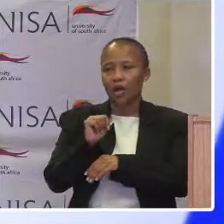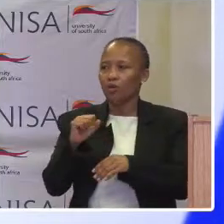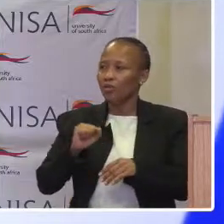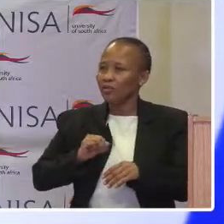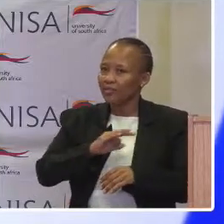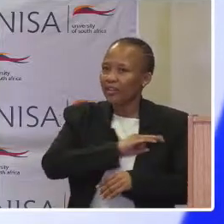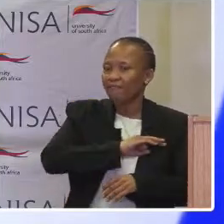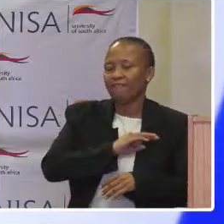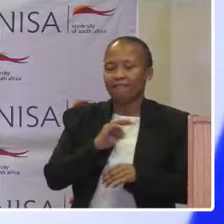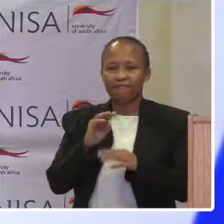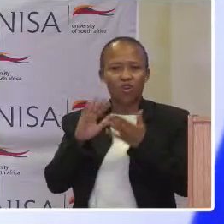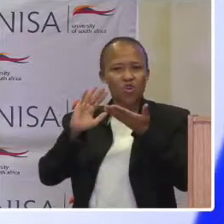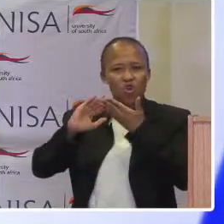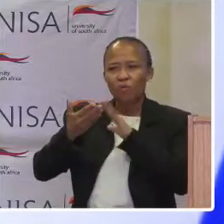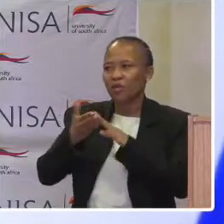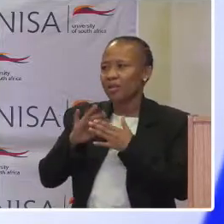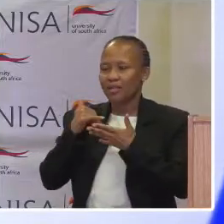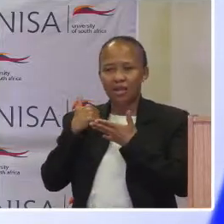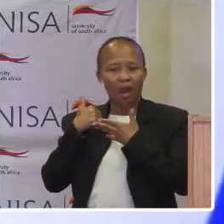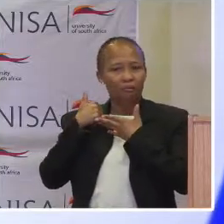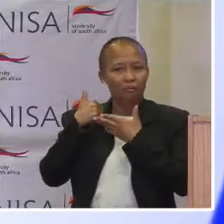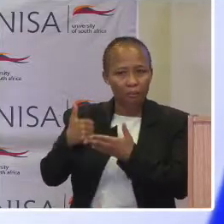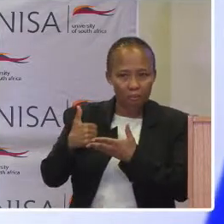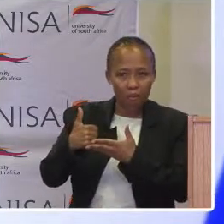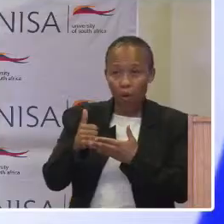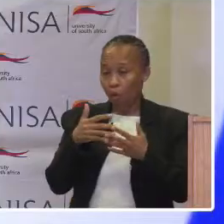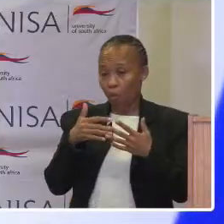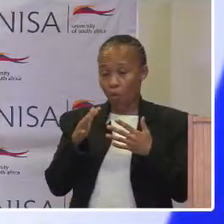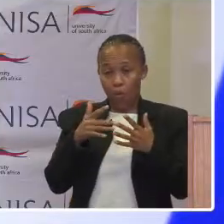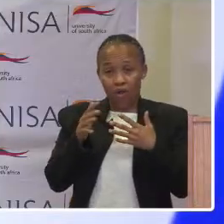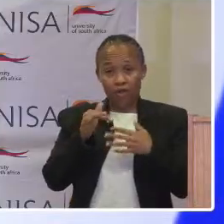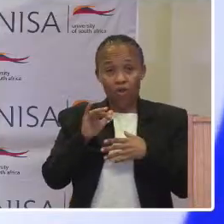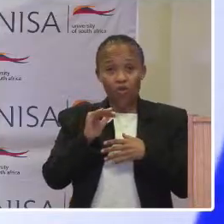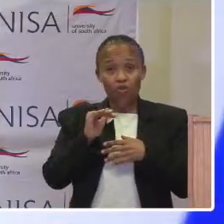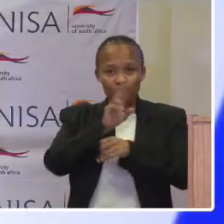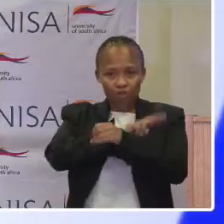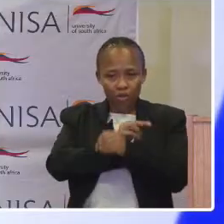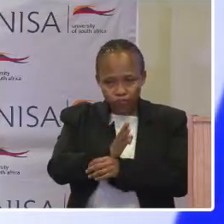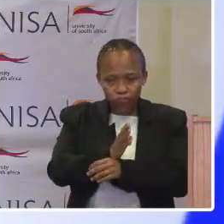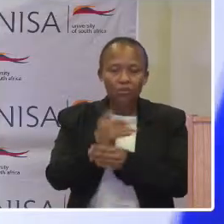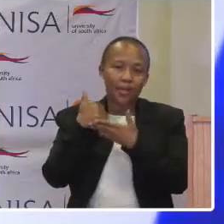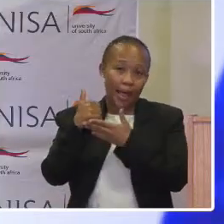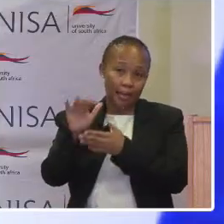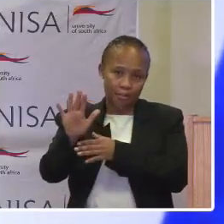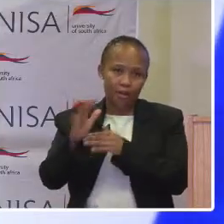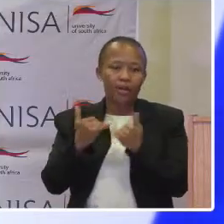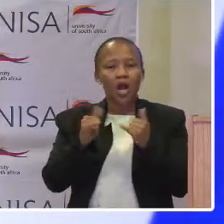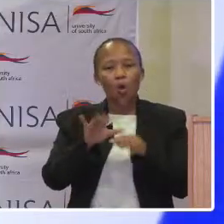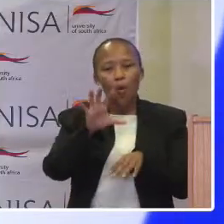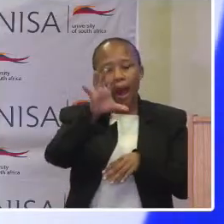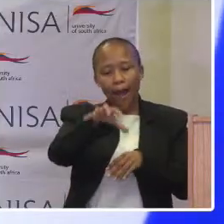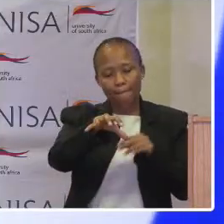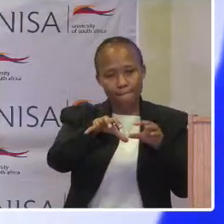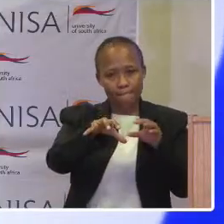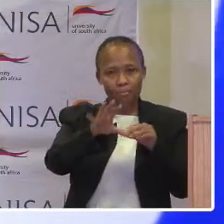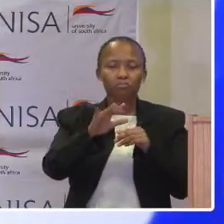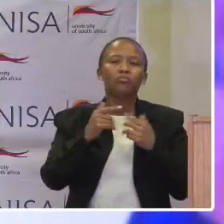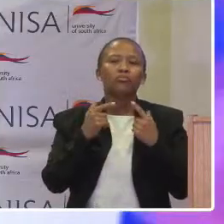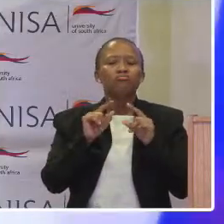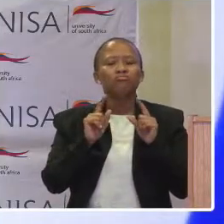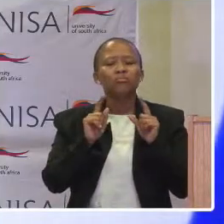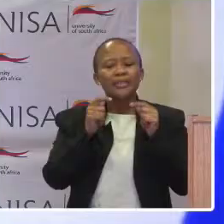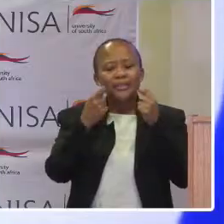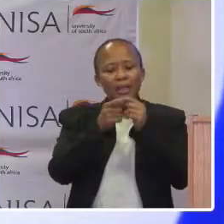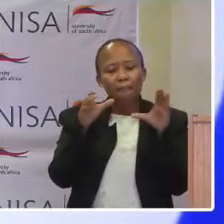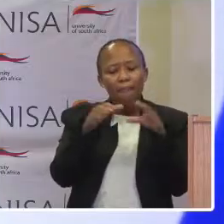members, as well as communities where UNISA has a presence. And within the hub, we are a small team of about